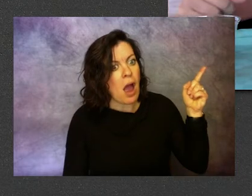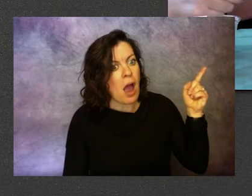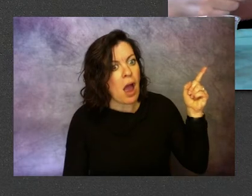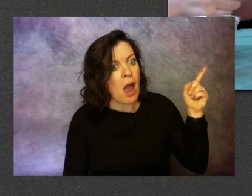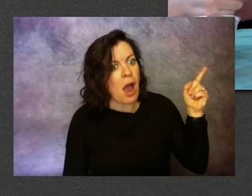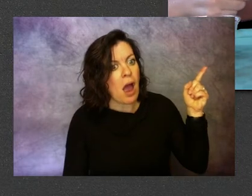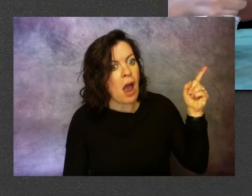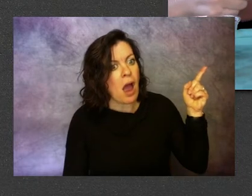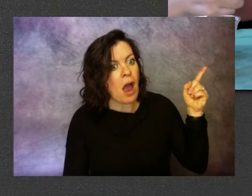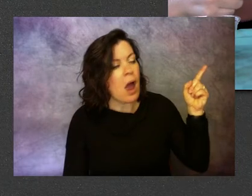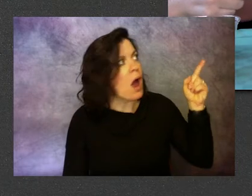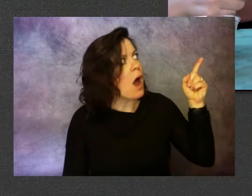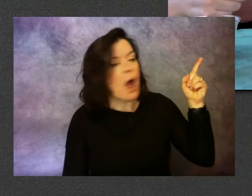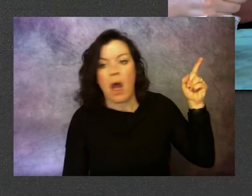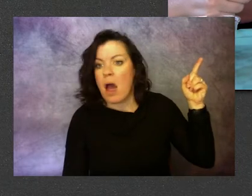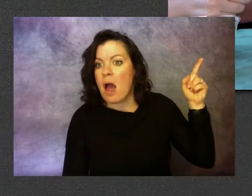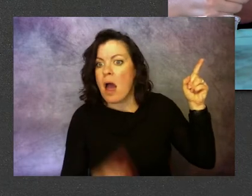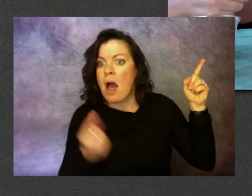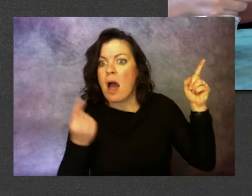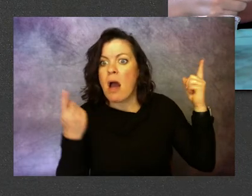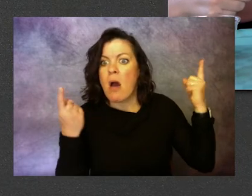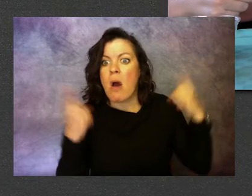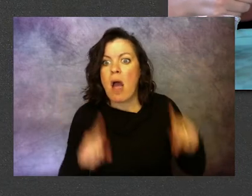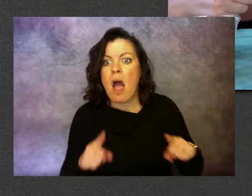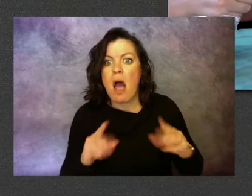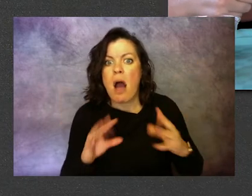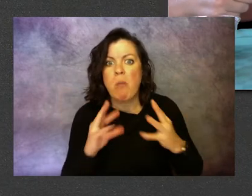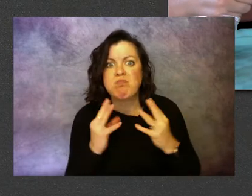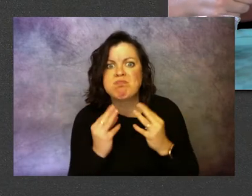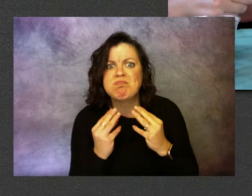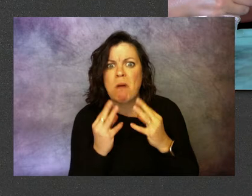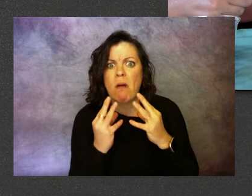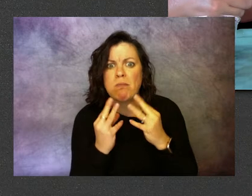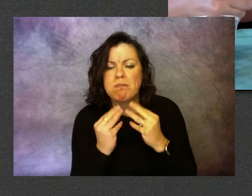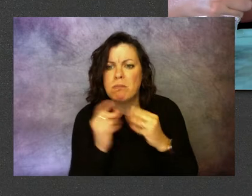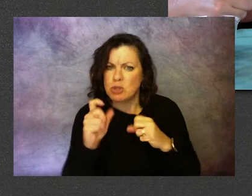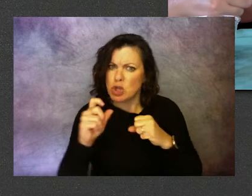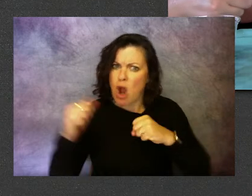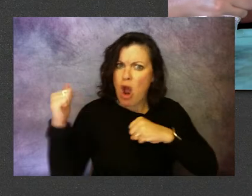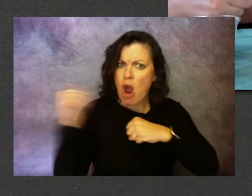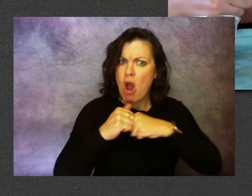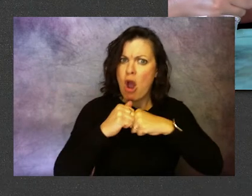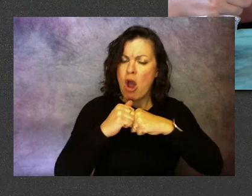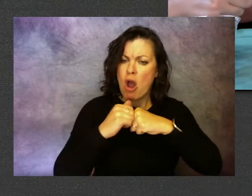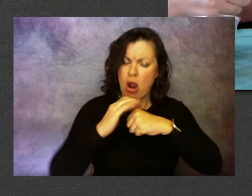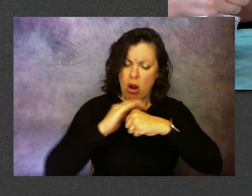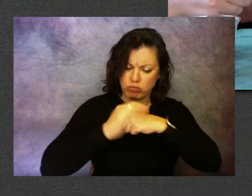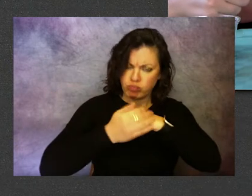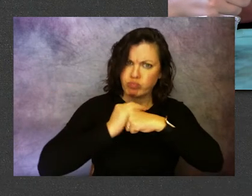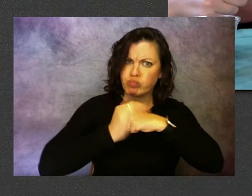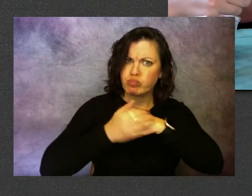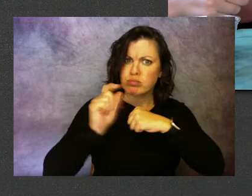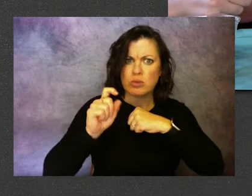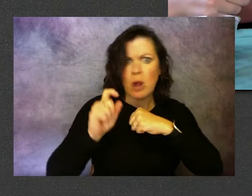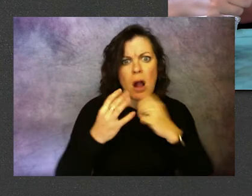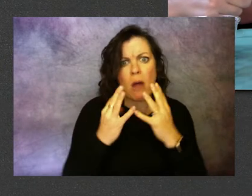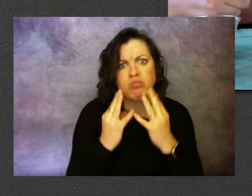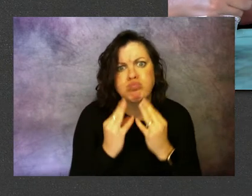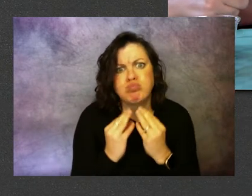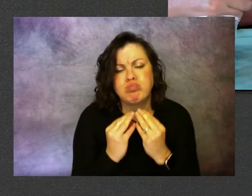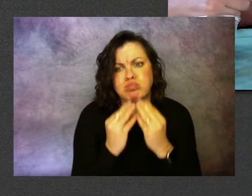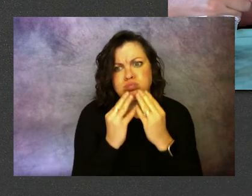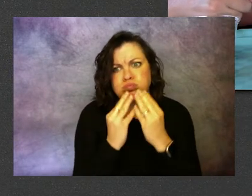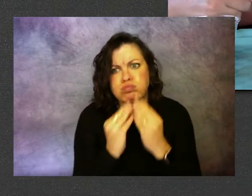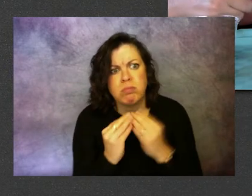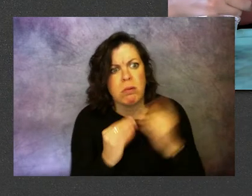This egg is very slimy and oh no, it's squishy. The shell is